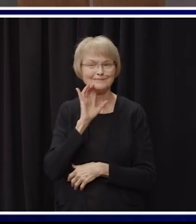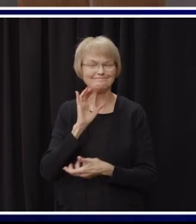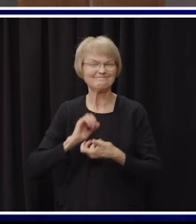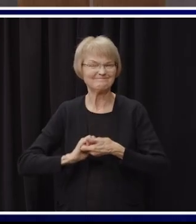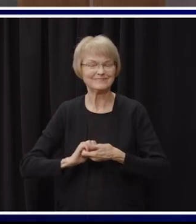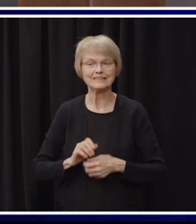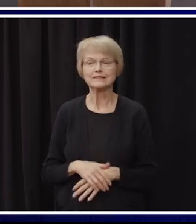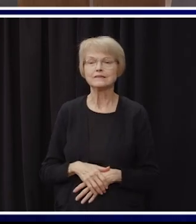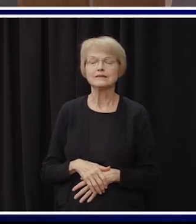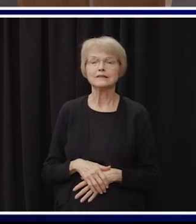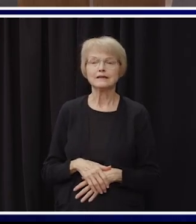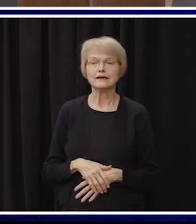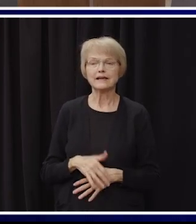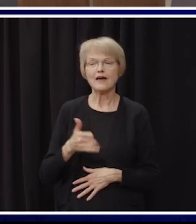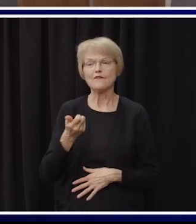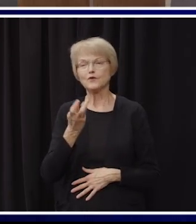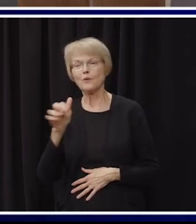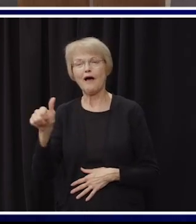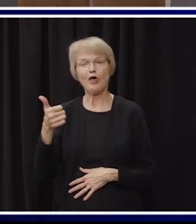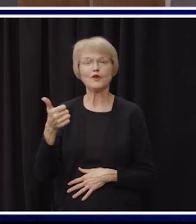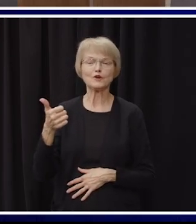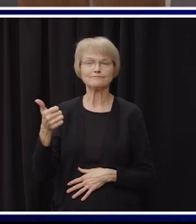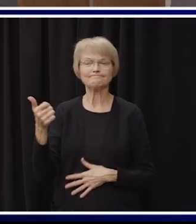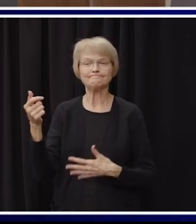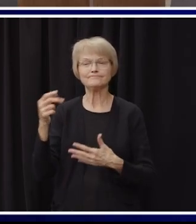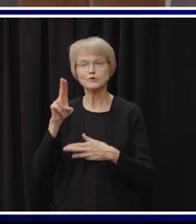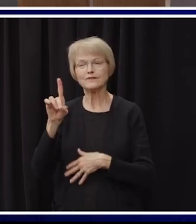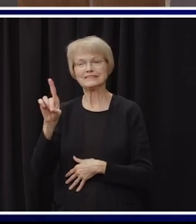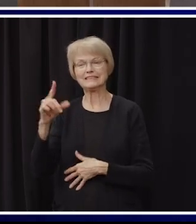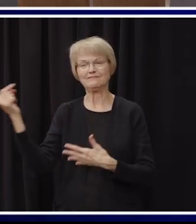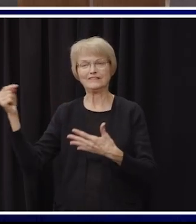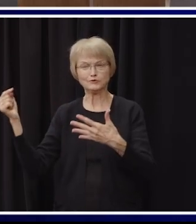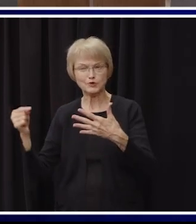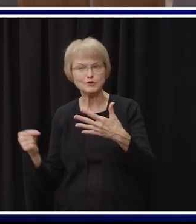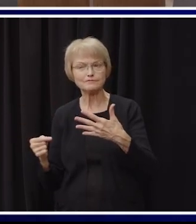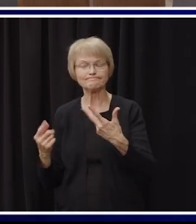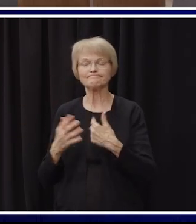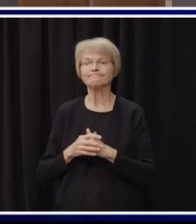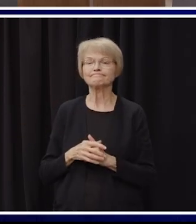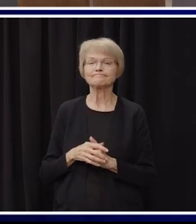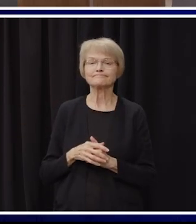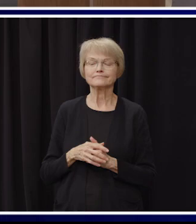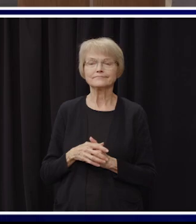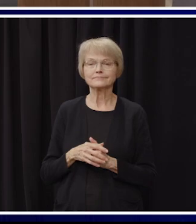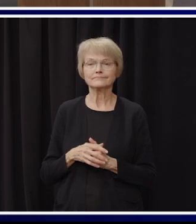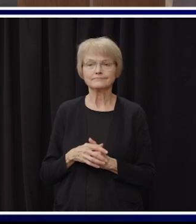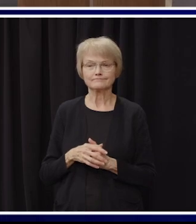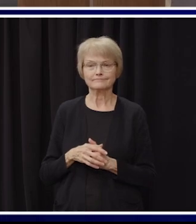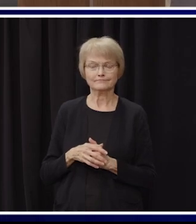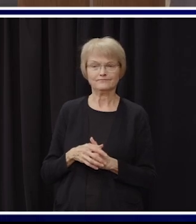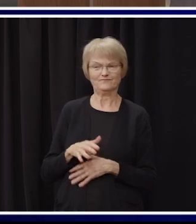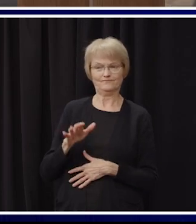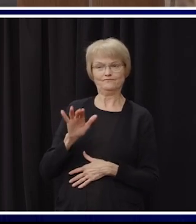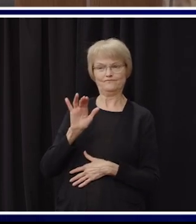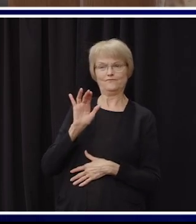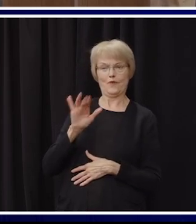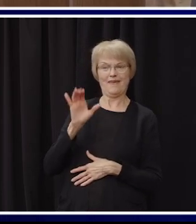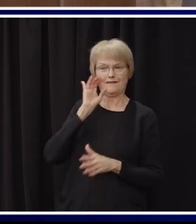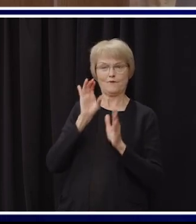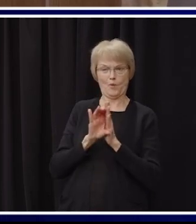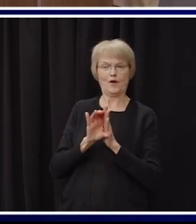I wanted to point out just a few other universal design features just in this particular